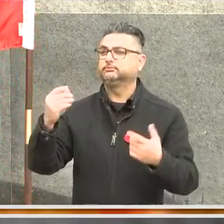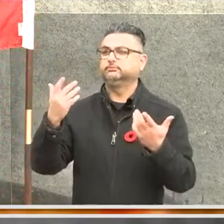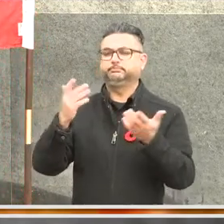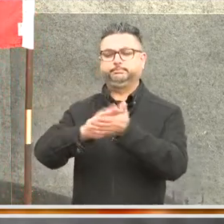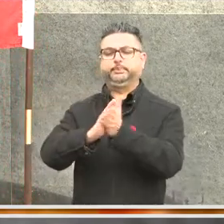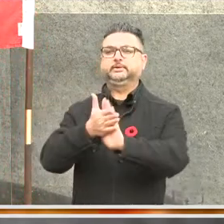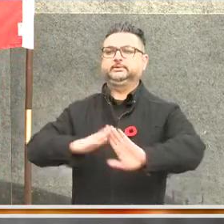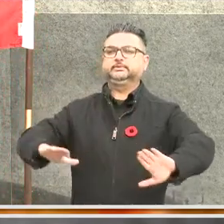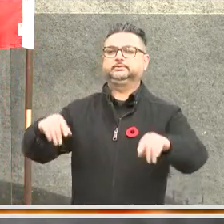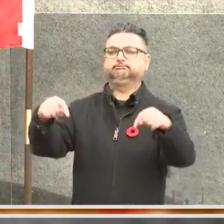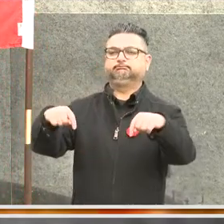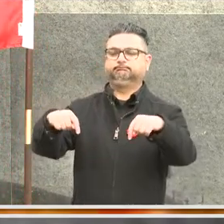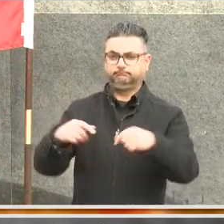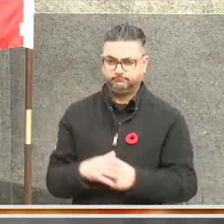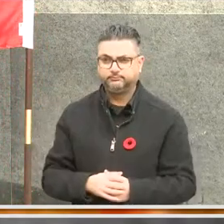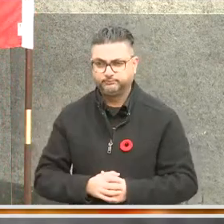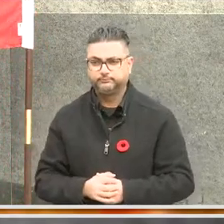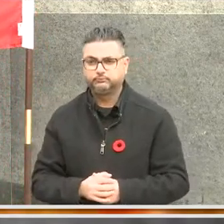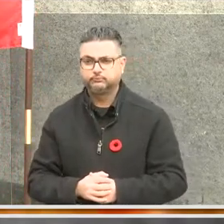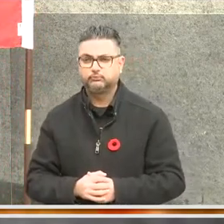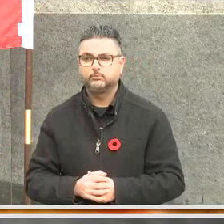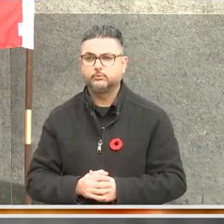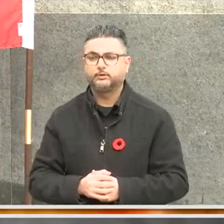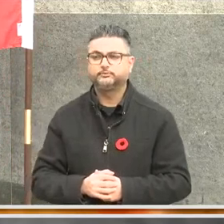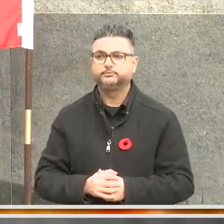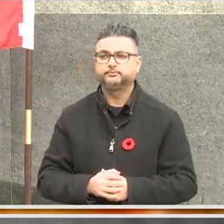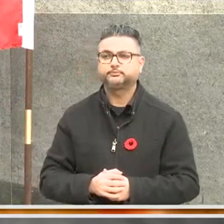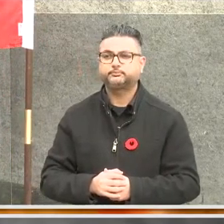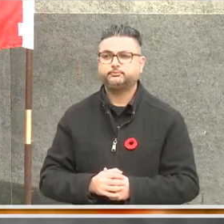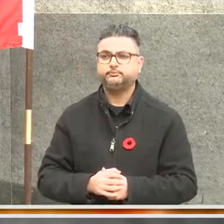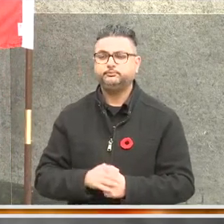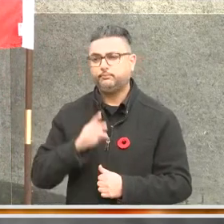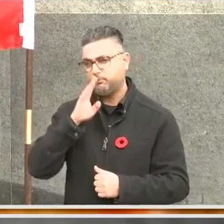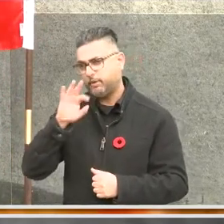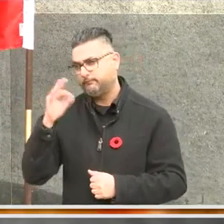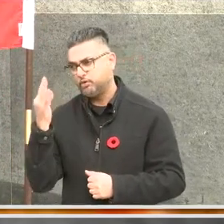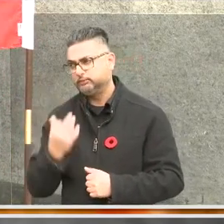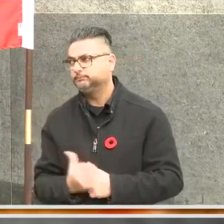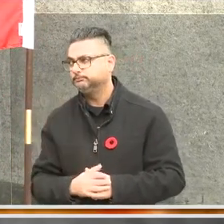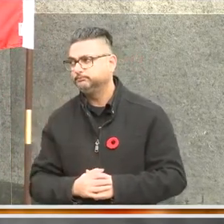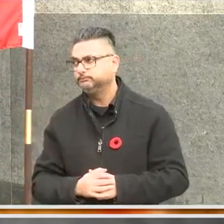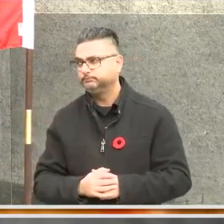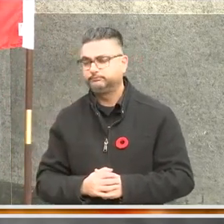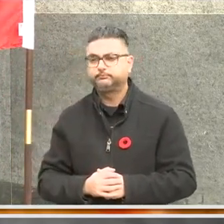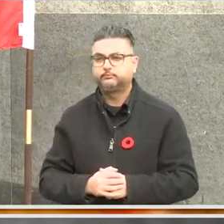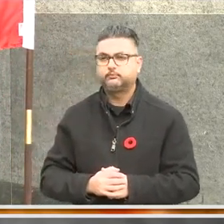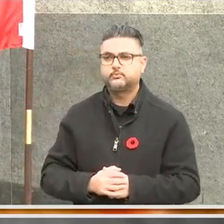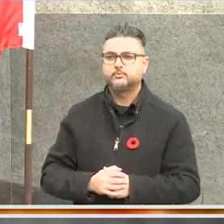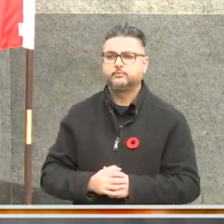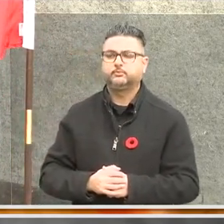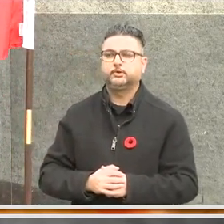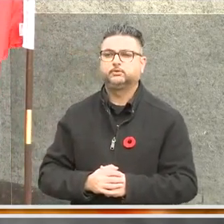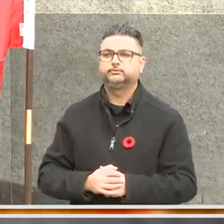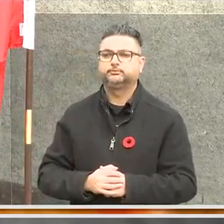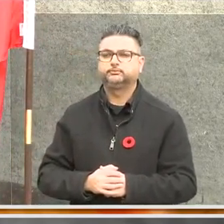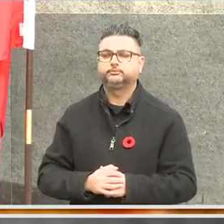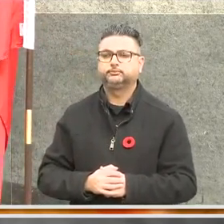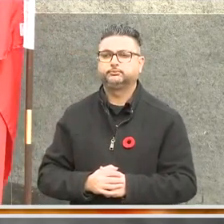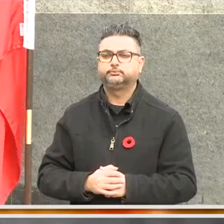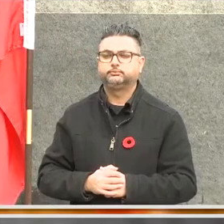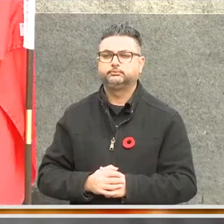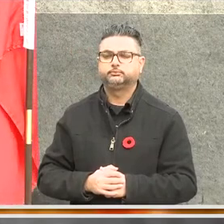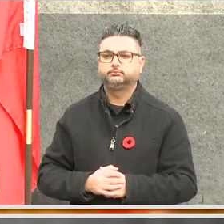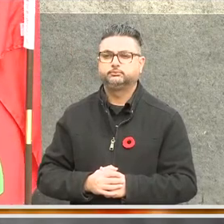Nous vivons dans un pays fort et libre grâce à ceux qui sont battus pour la paix. For well